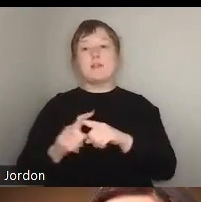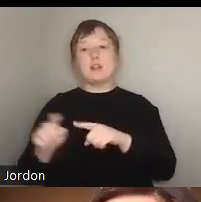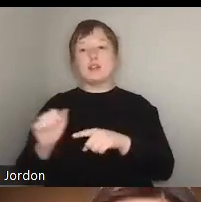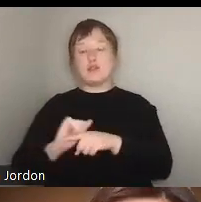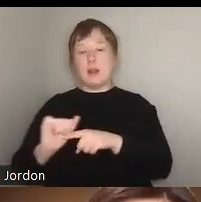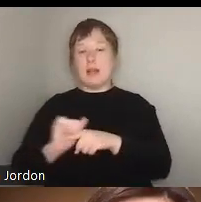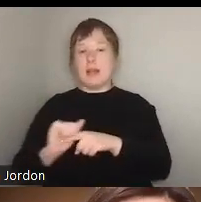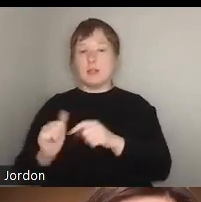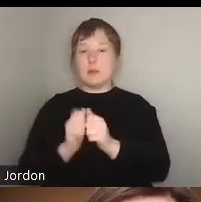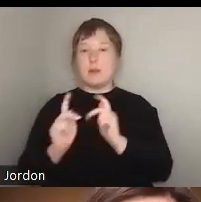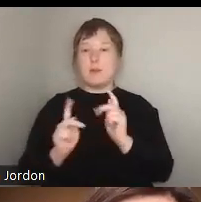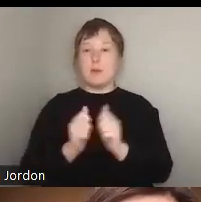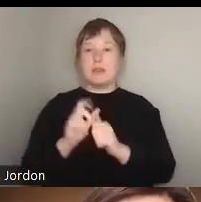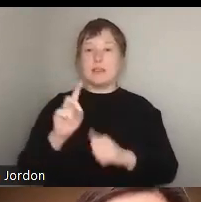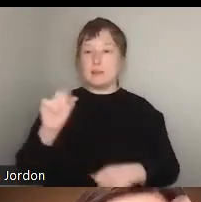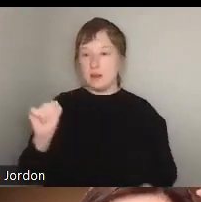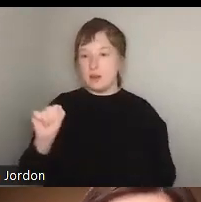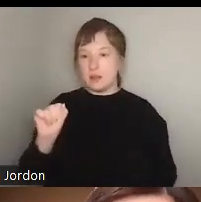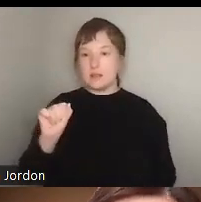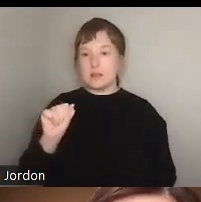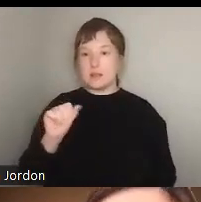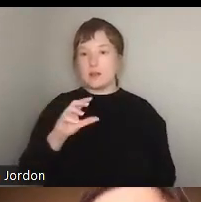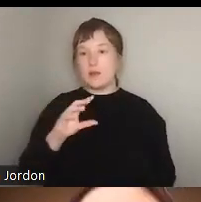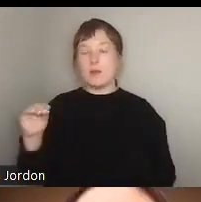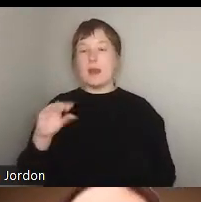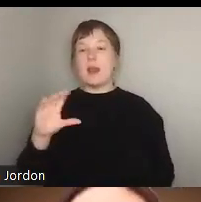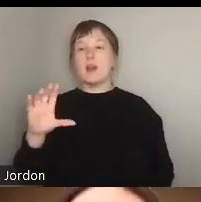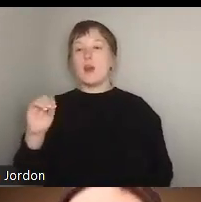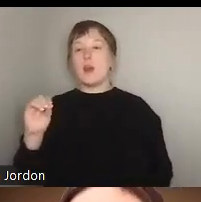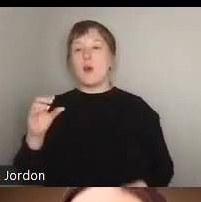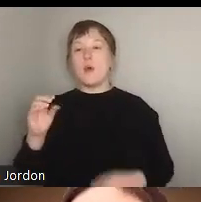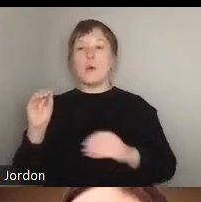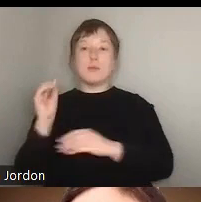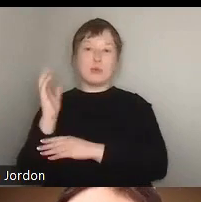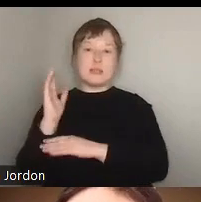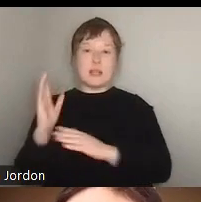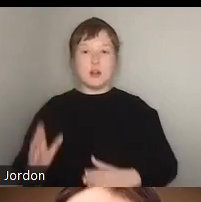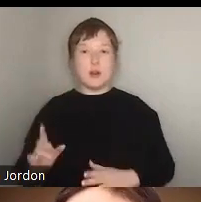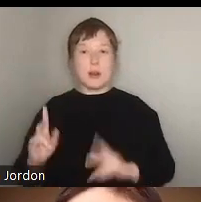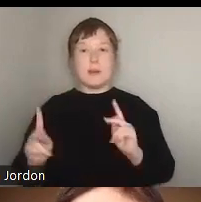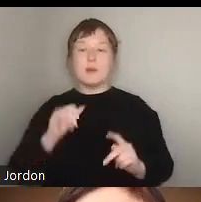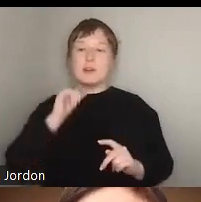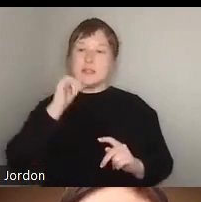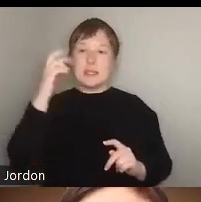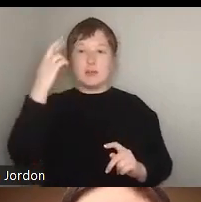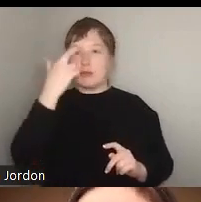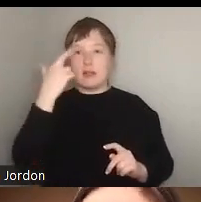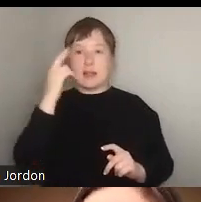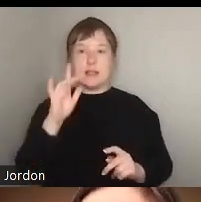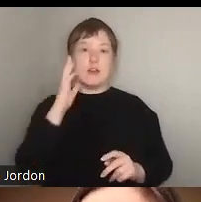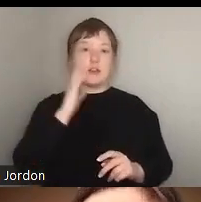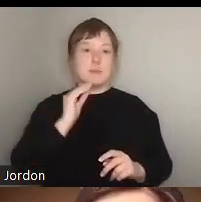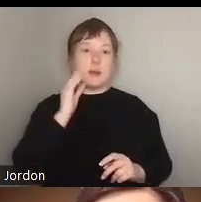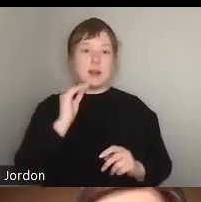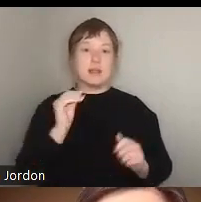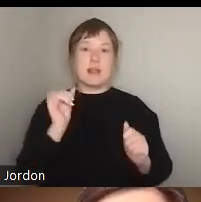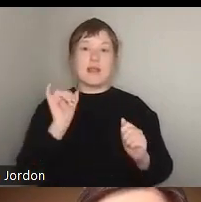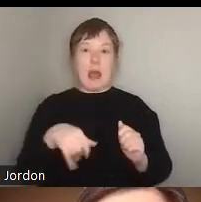individuals with disabilities. This is with my co-presenters, where people didn't realize that what they were experiencing was